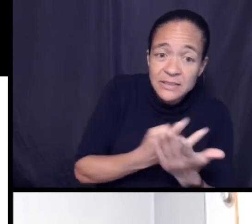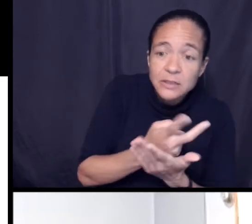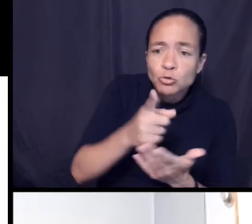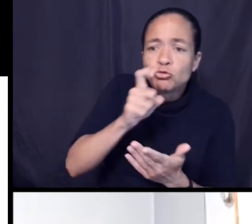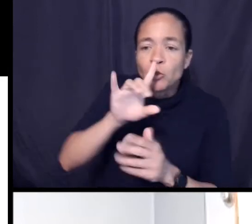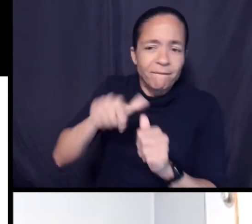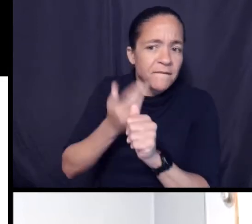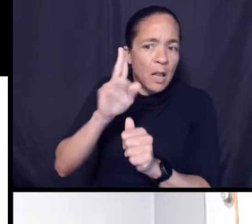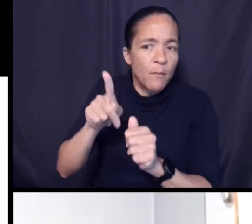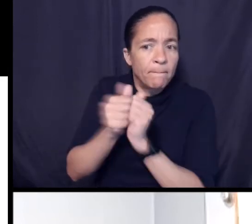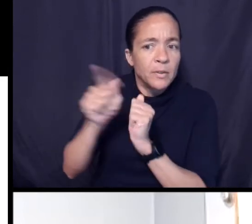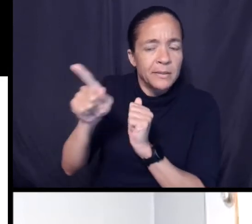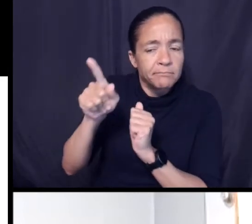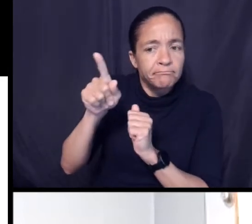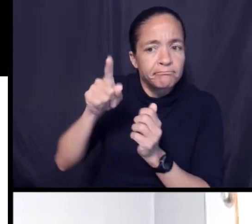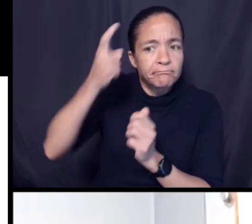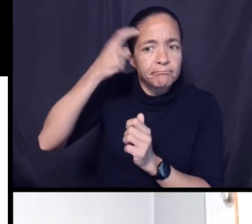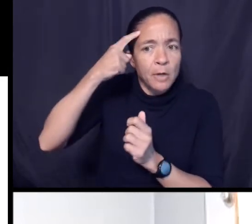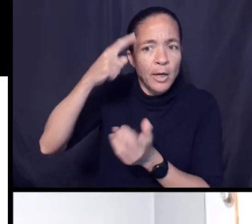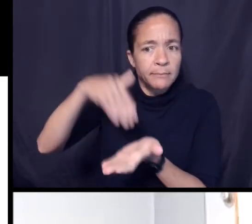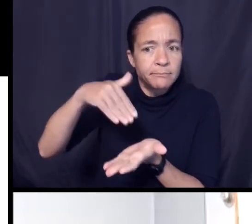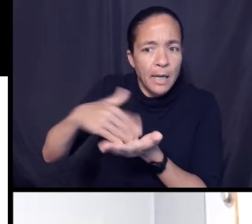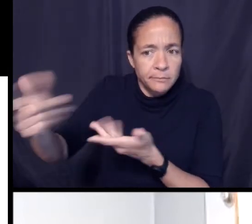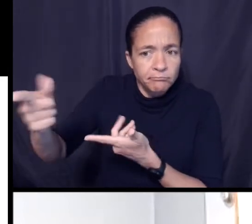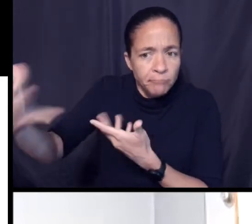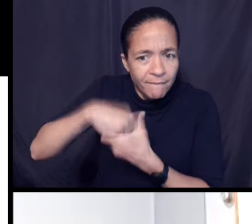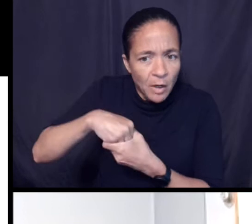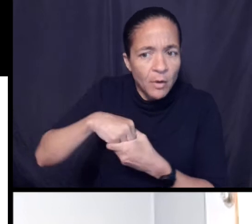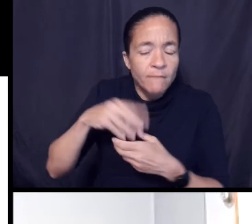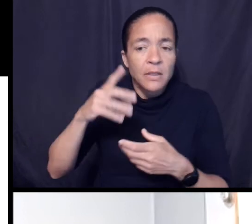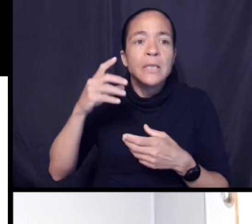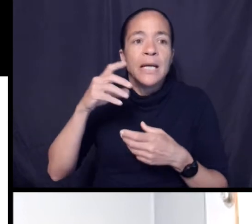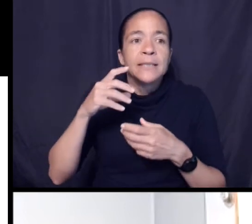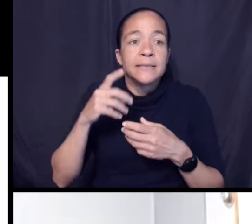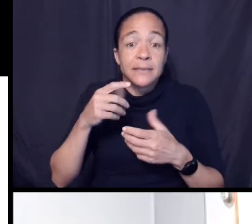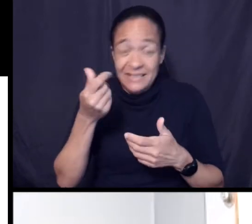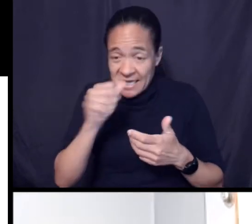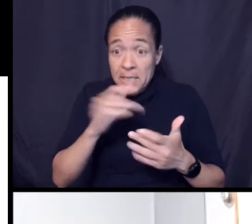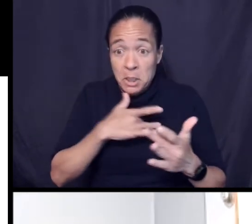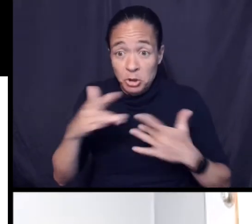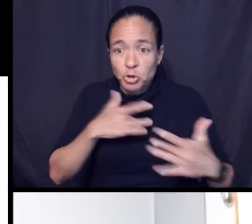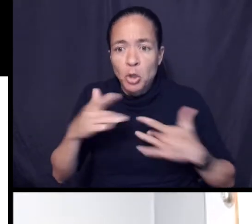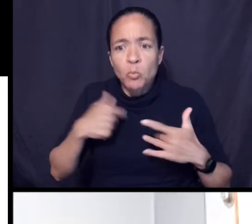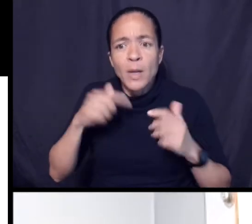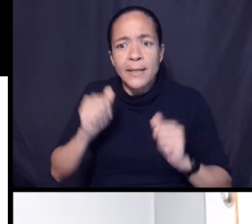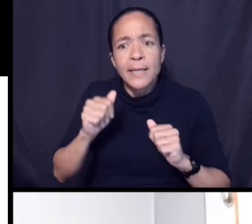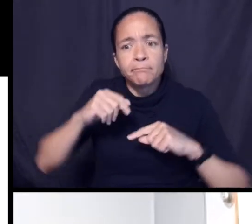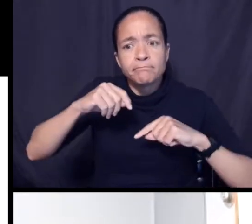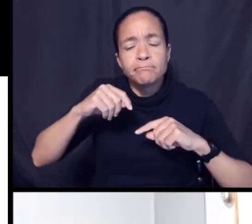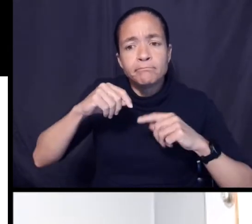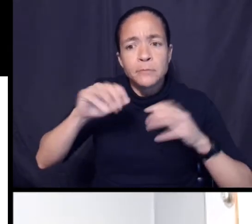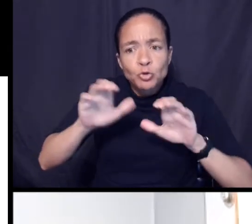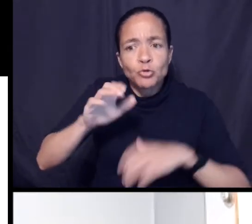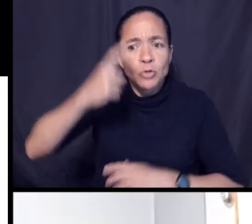referral to neurologist is absolutely important. Because if there are any clinical concerns, we may perform neuroimaging with a